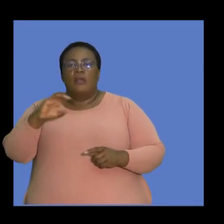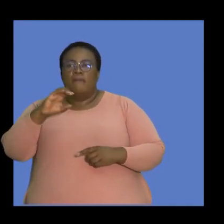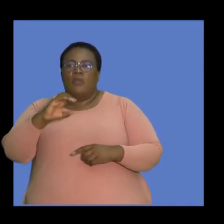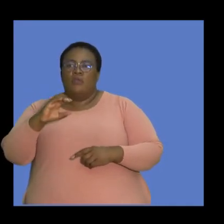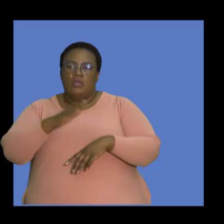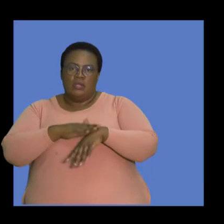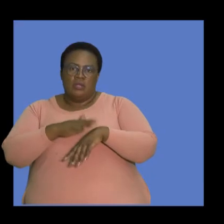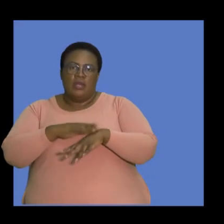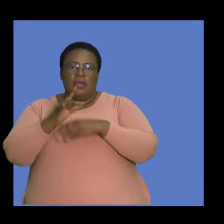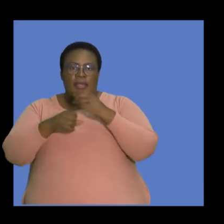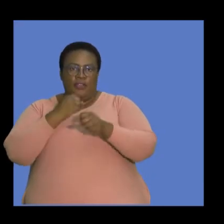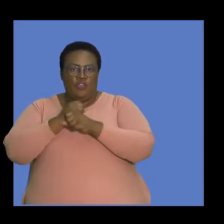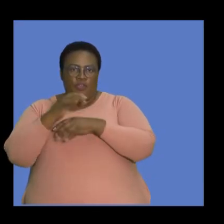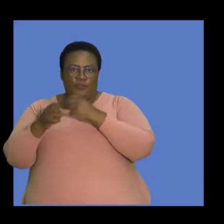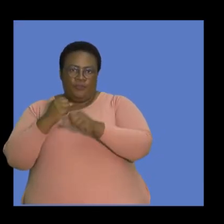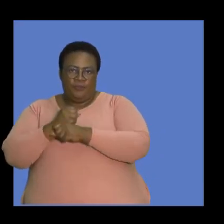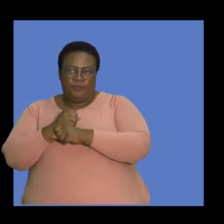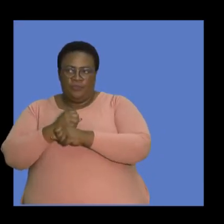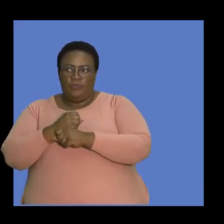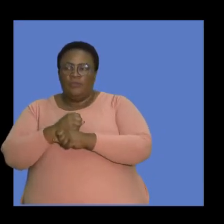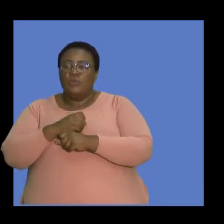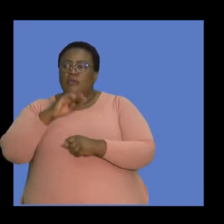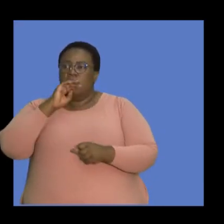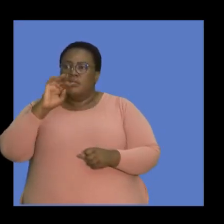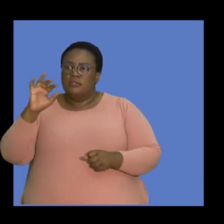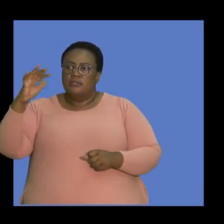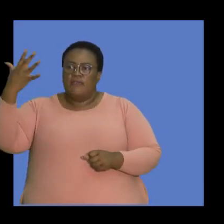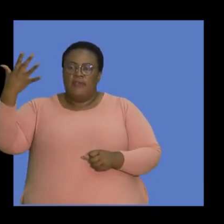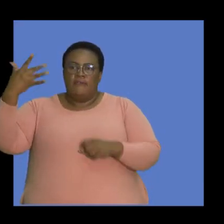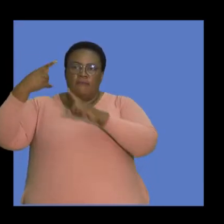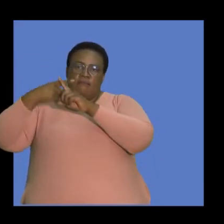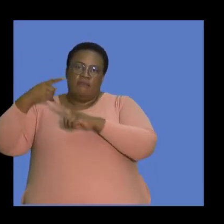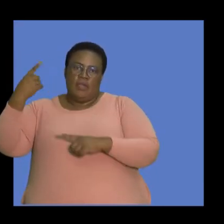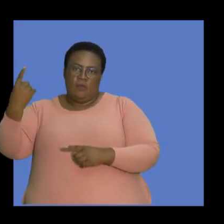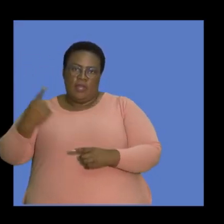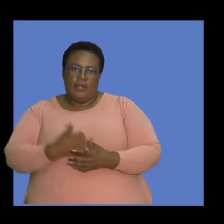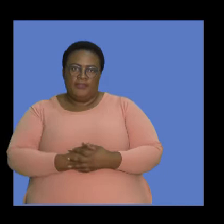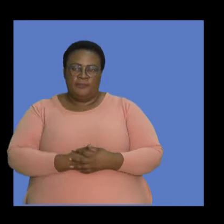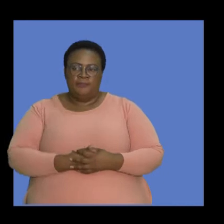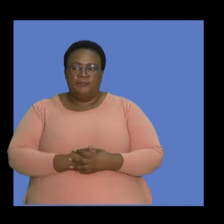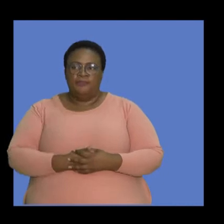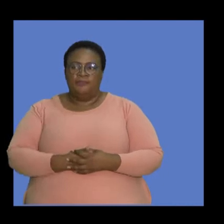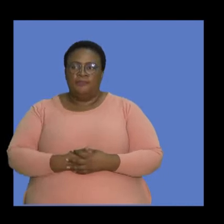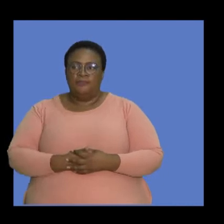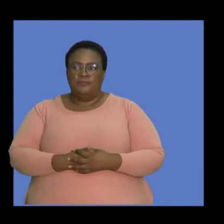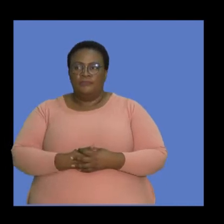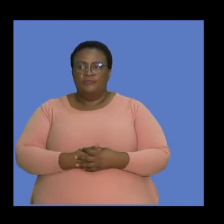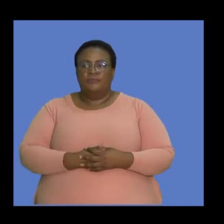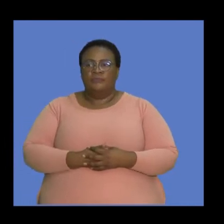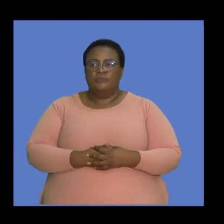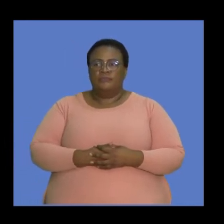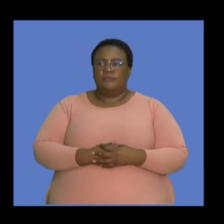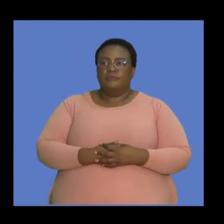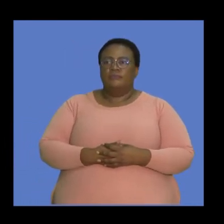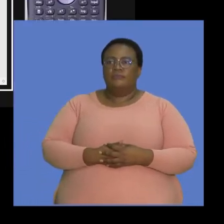the compounding period. And this will be to the exponent of 5 multiplied by 1 there.